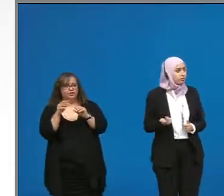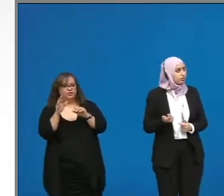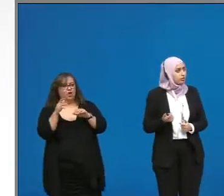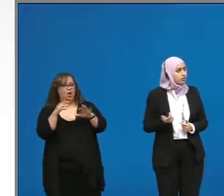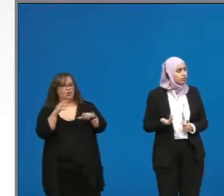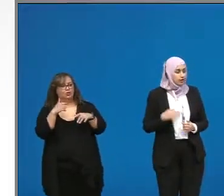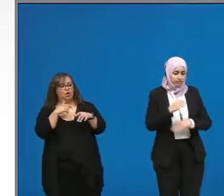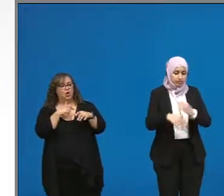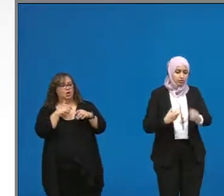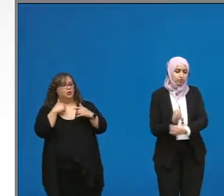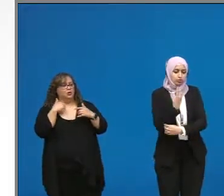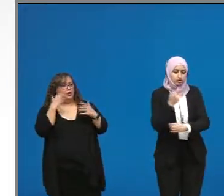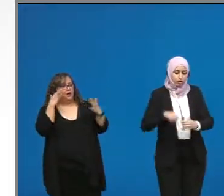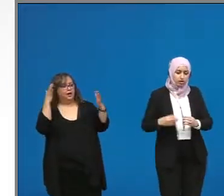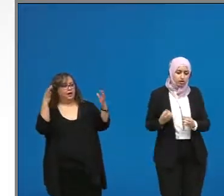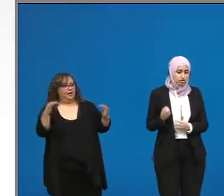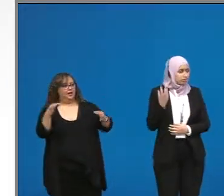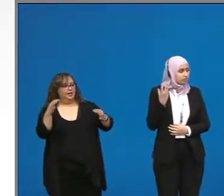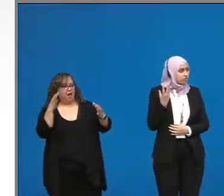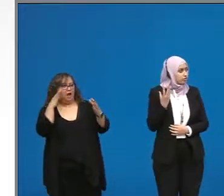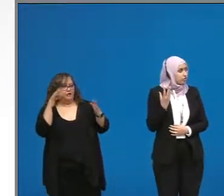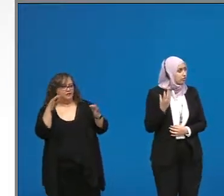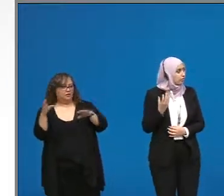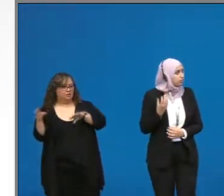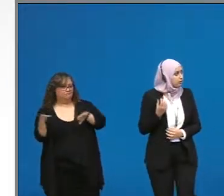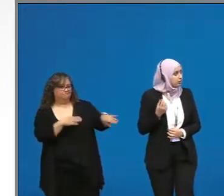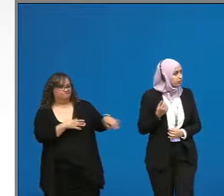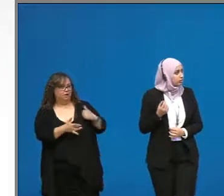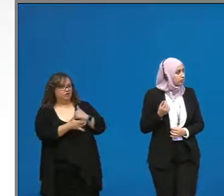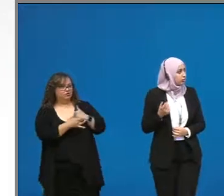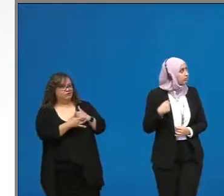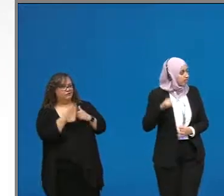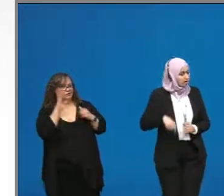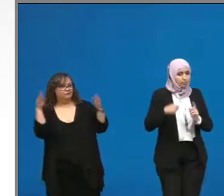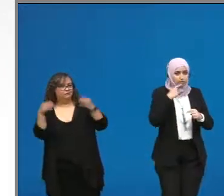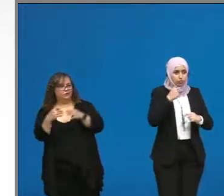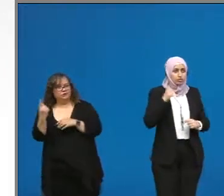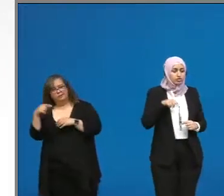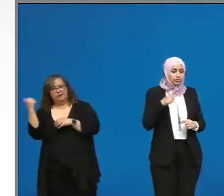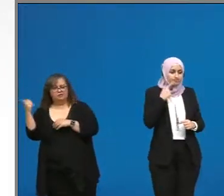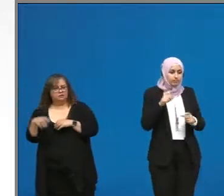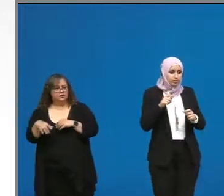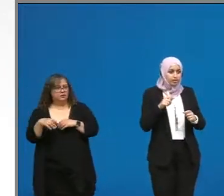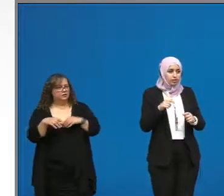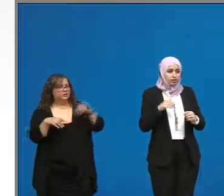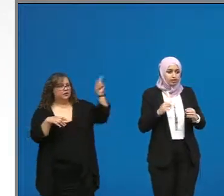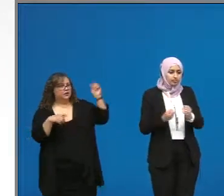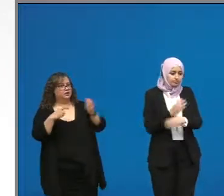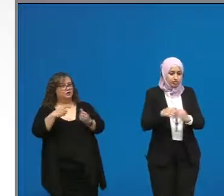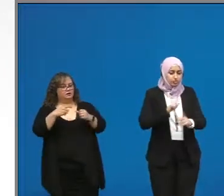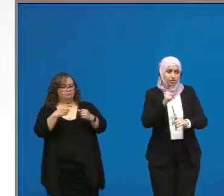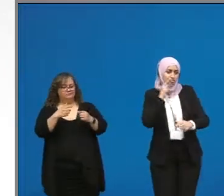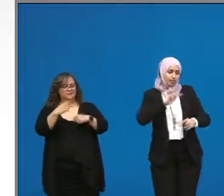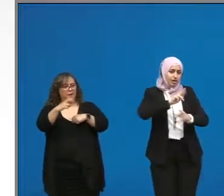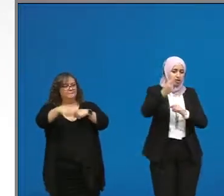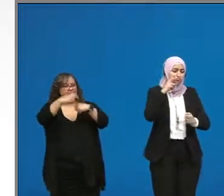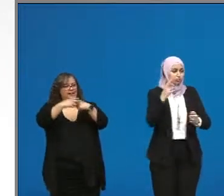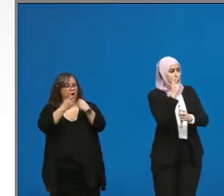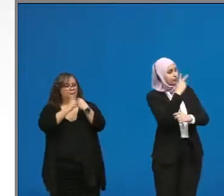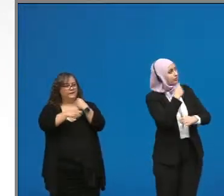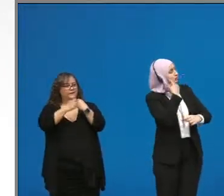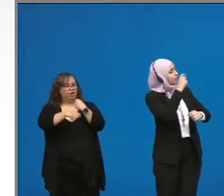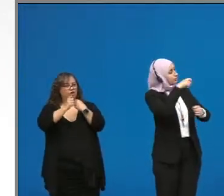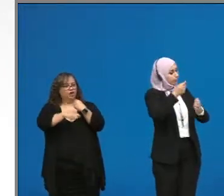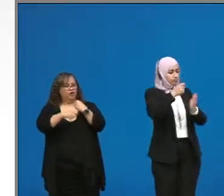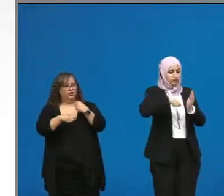was slightly assistive, and it's this. It's a potato peeler. It's for peeling potatoes. Now, why, oh why,